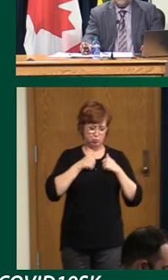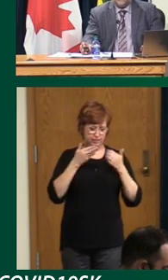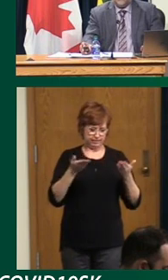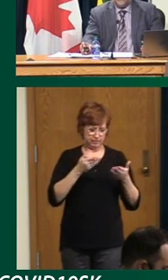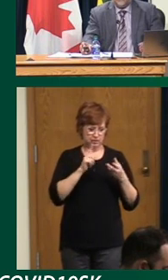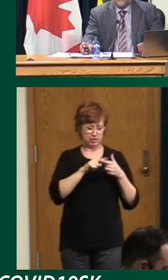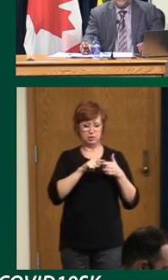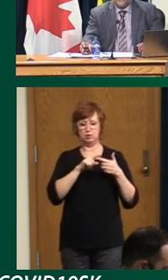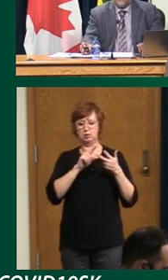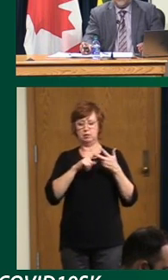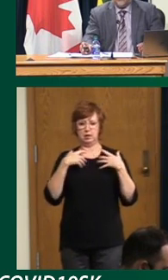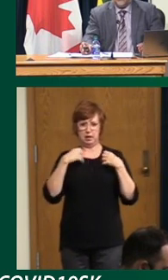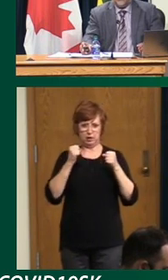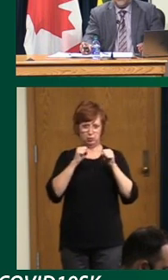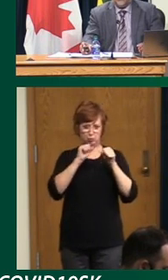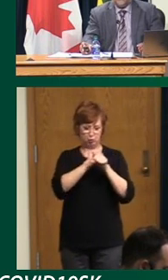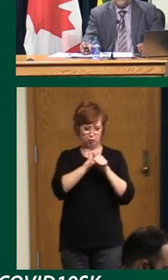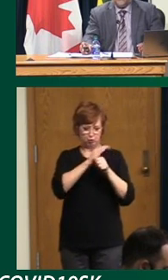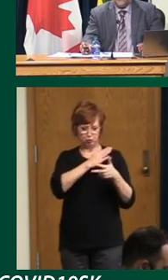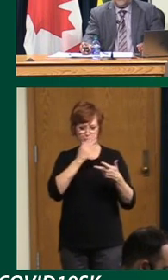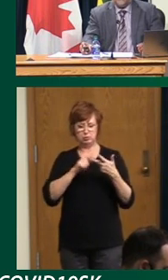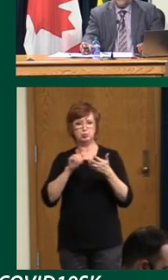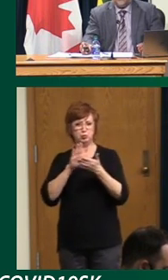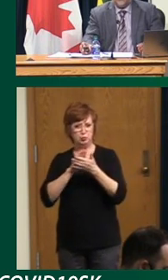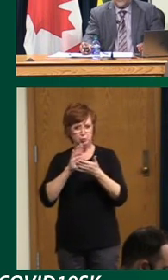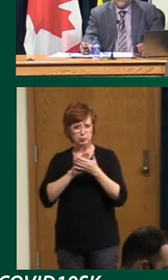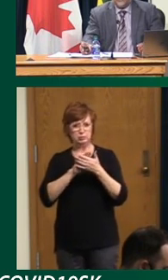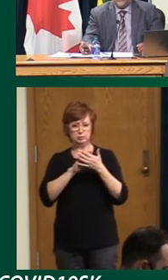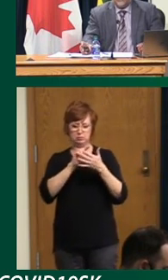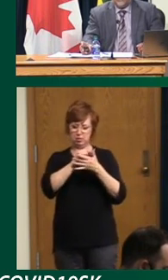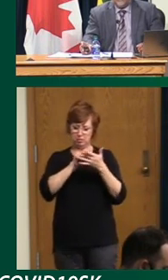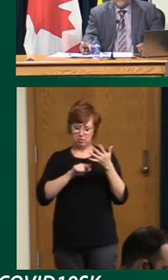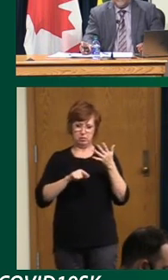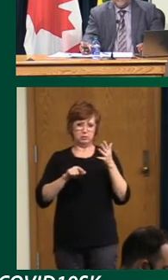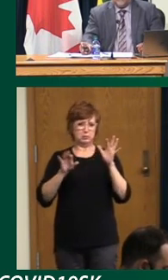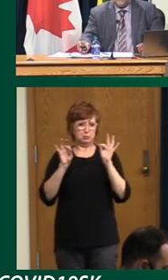schools, other sectors that are impacted by COVID, and how we need to all respond to that.